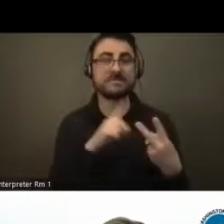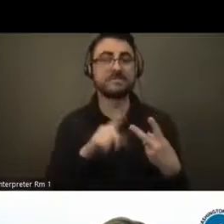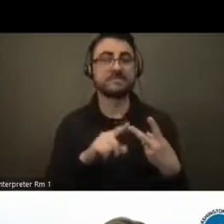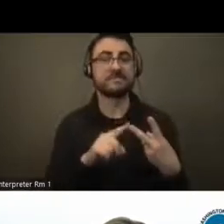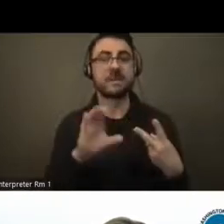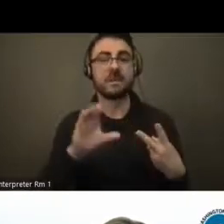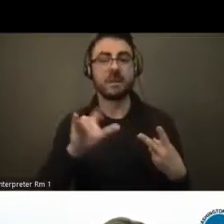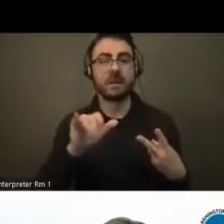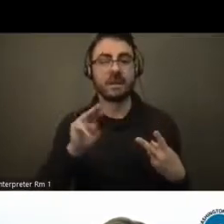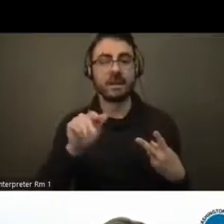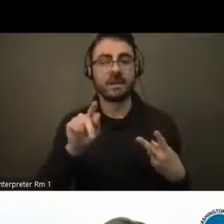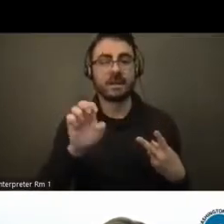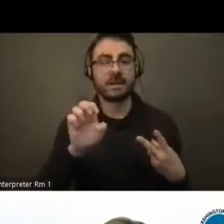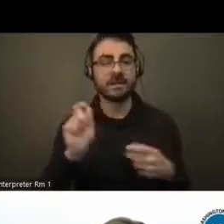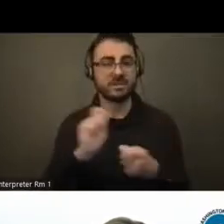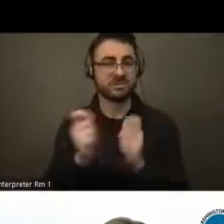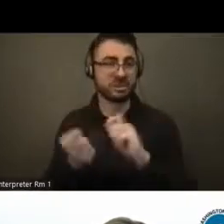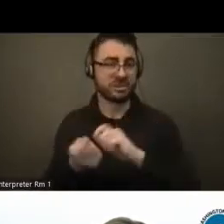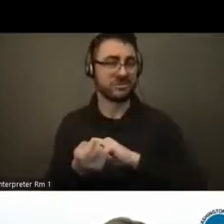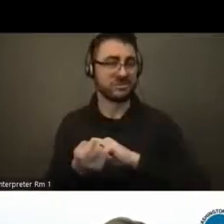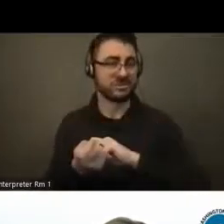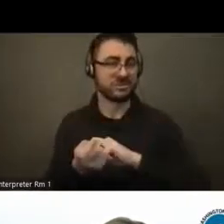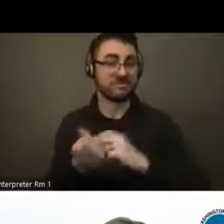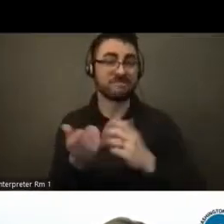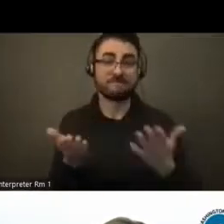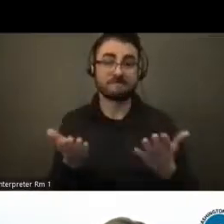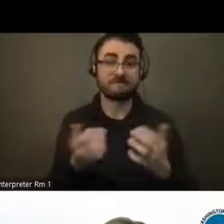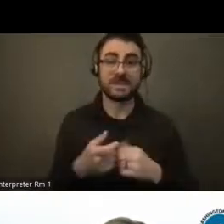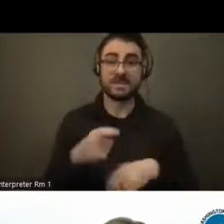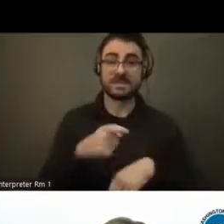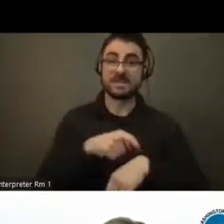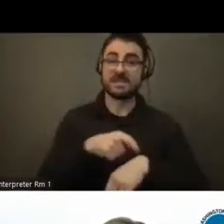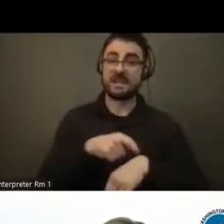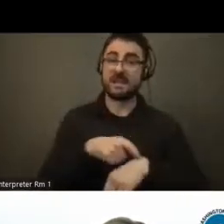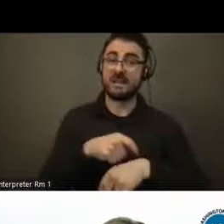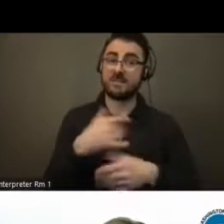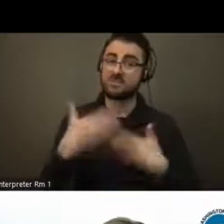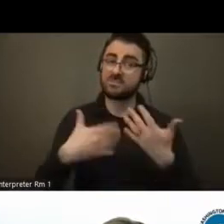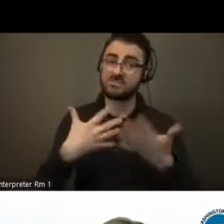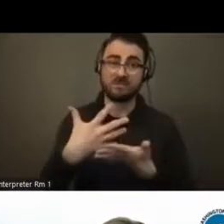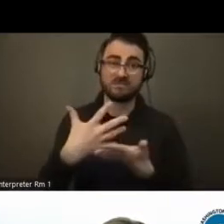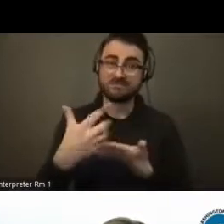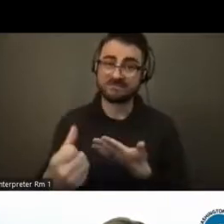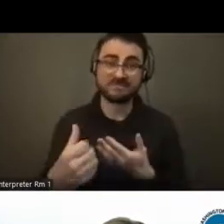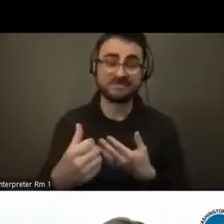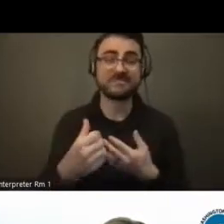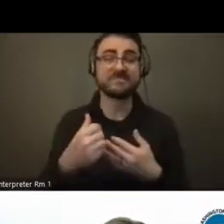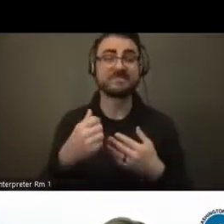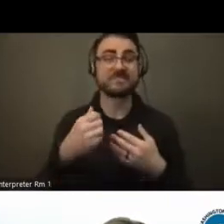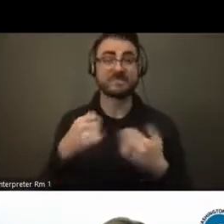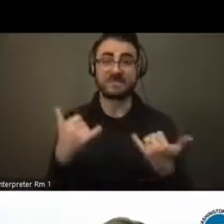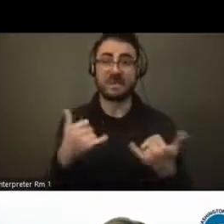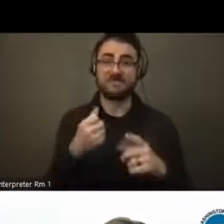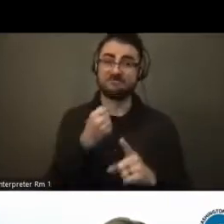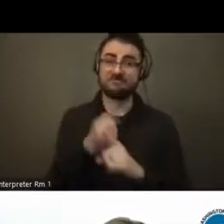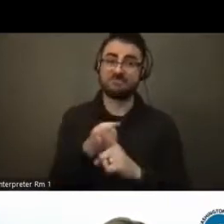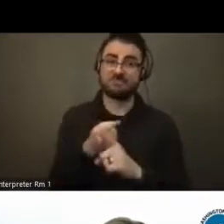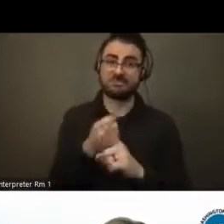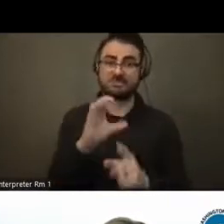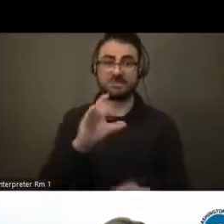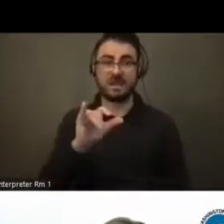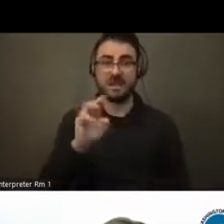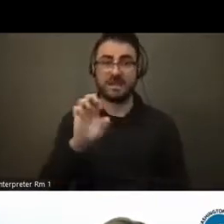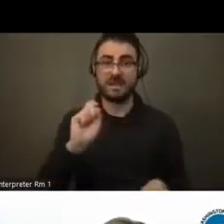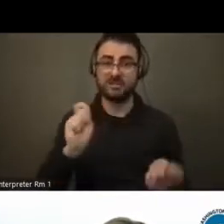know, time is a wasting, and the impacts of climate change are with us, and we're